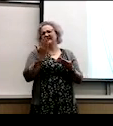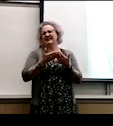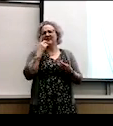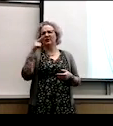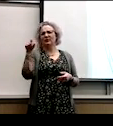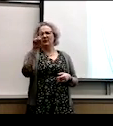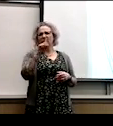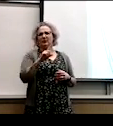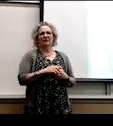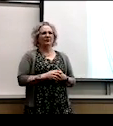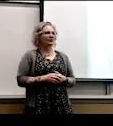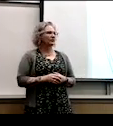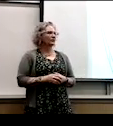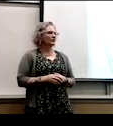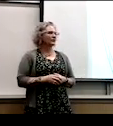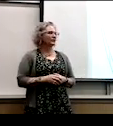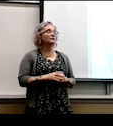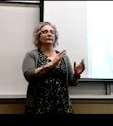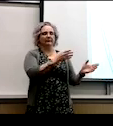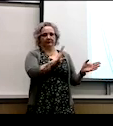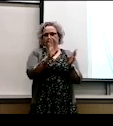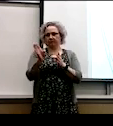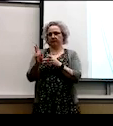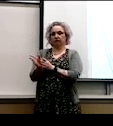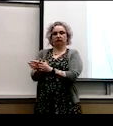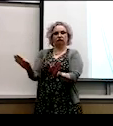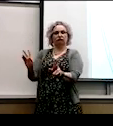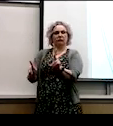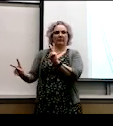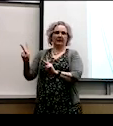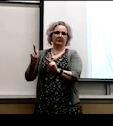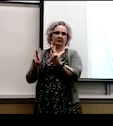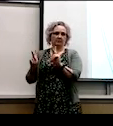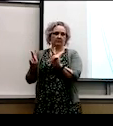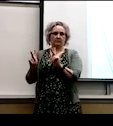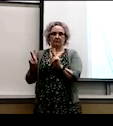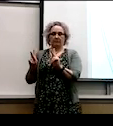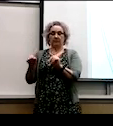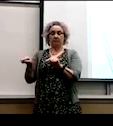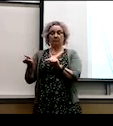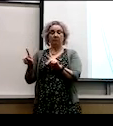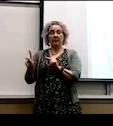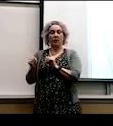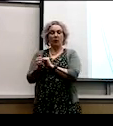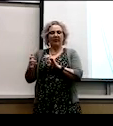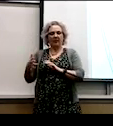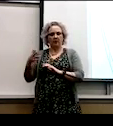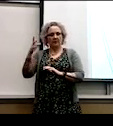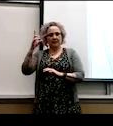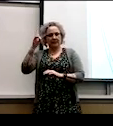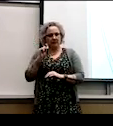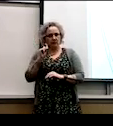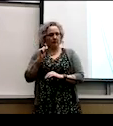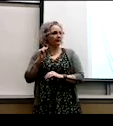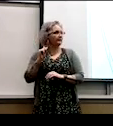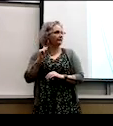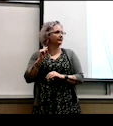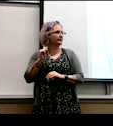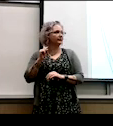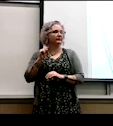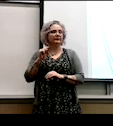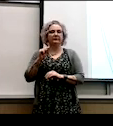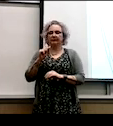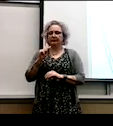So in people without Down syndrome, studies have shown in looking at markers in people